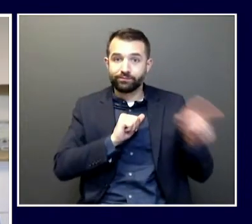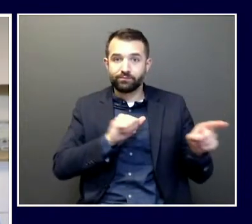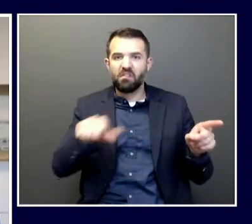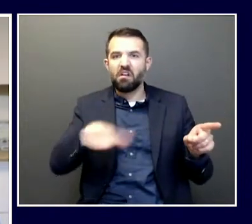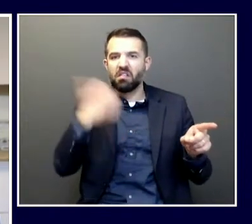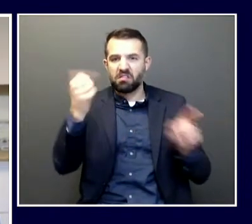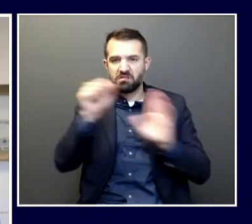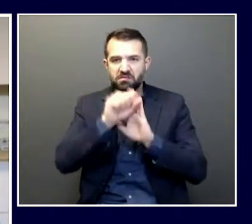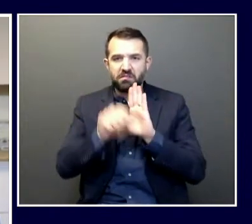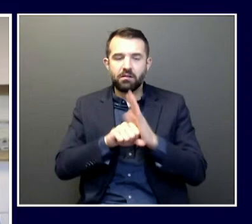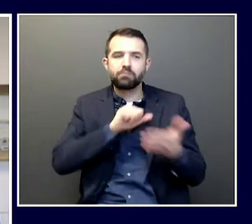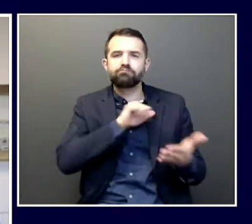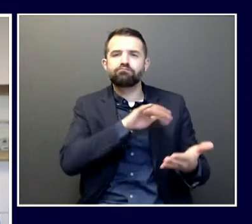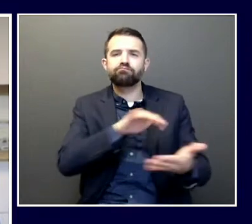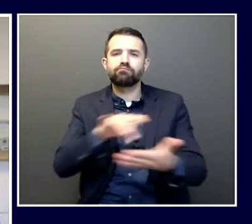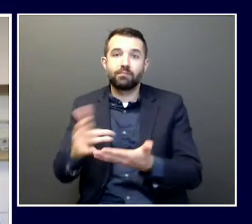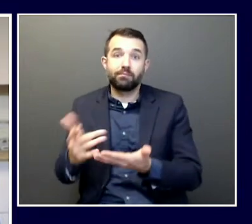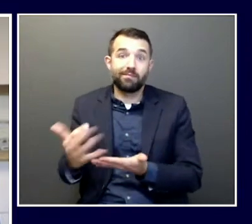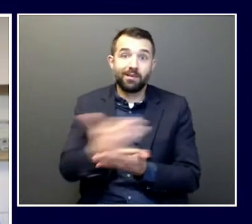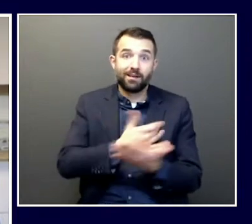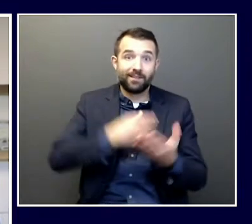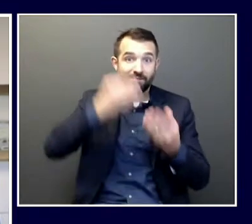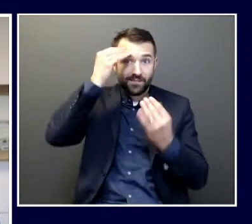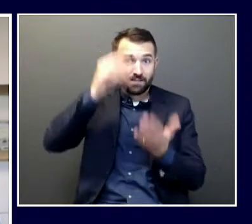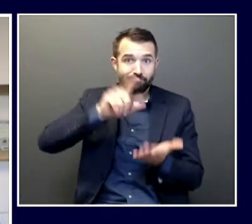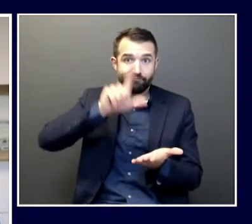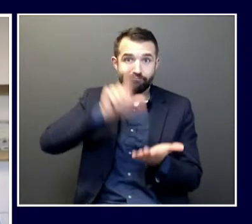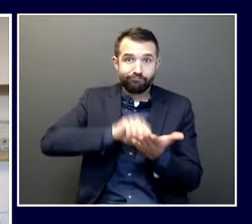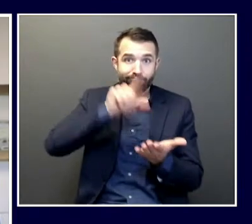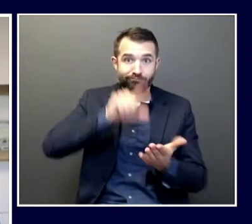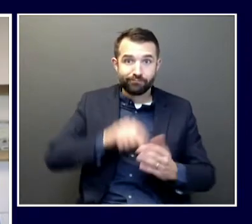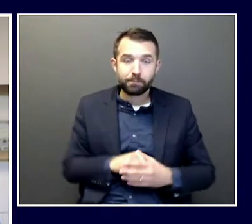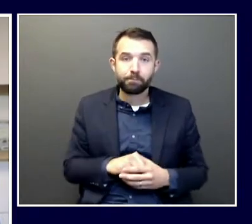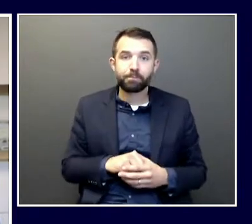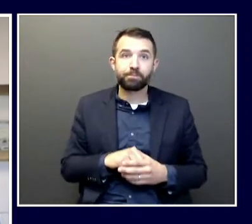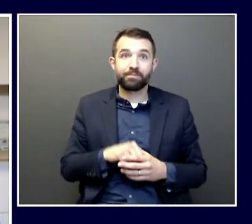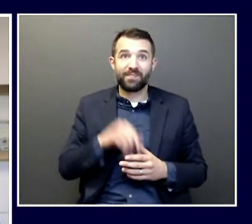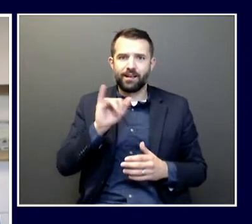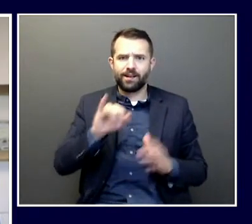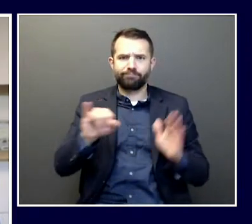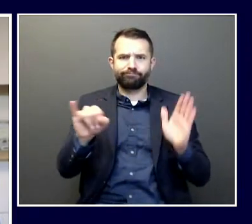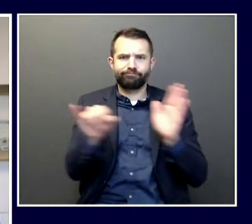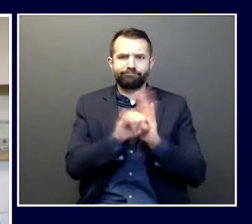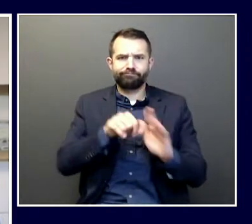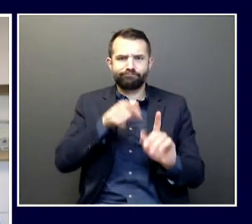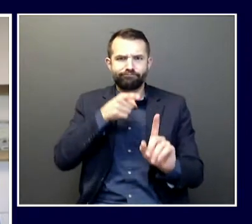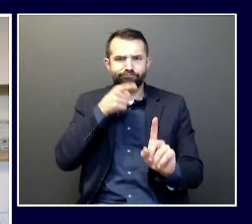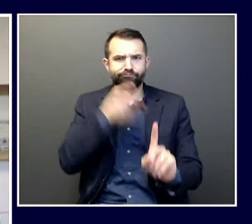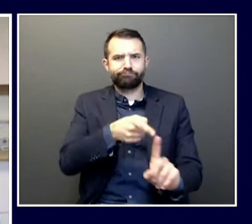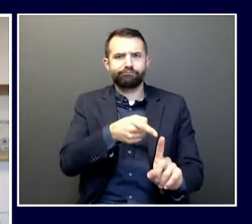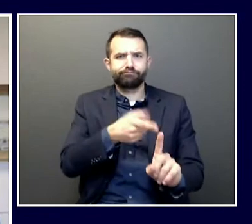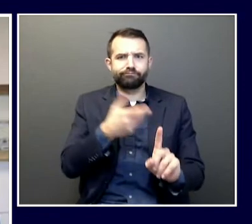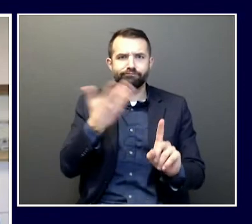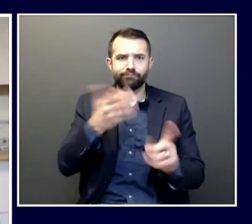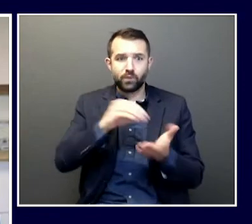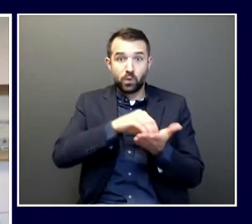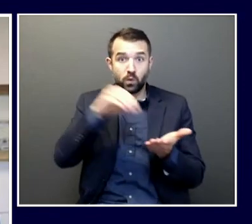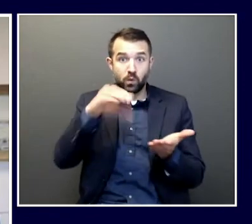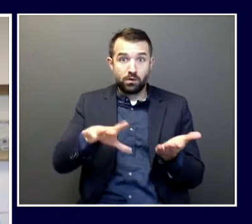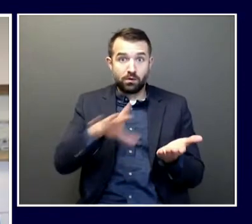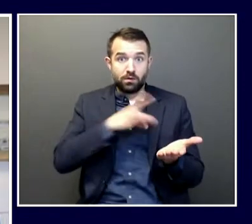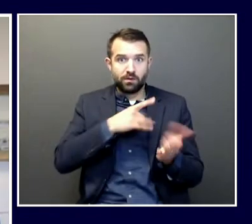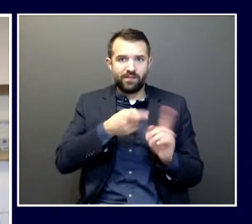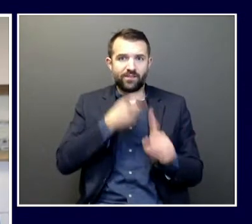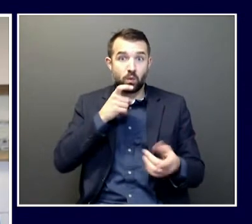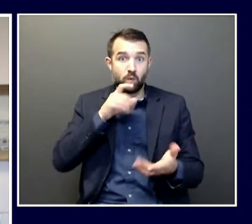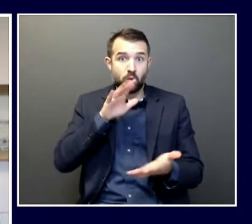discern whether any particular case or any particular student in an outbreak got COVID in the school setting or in the